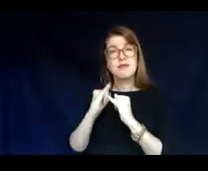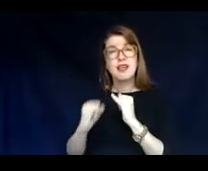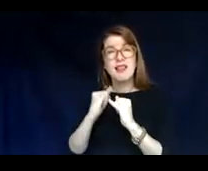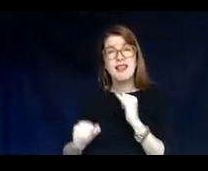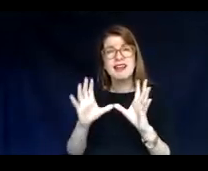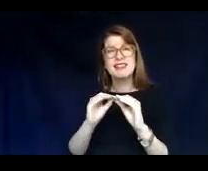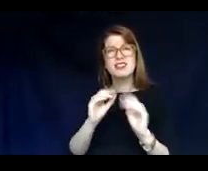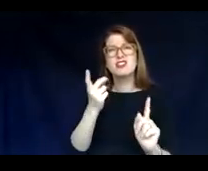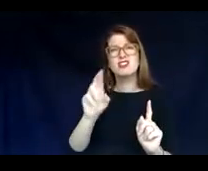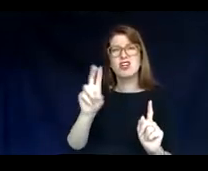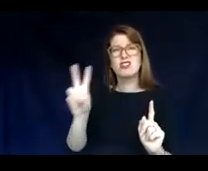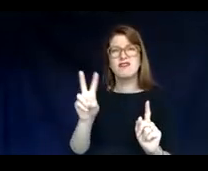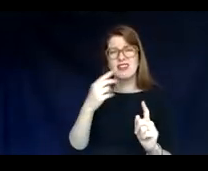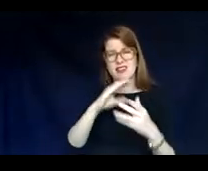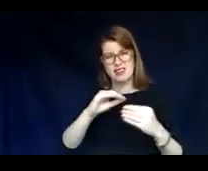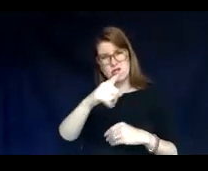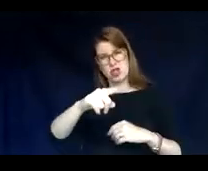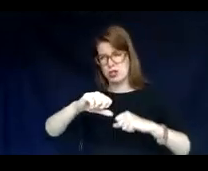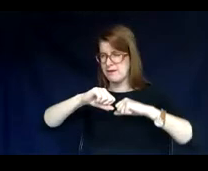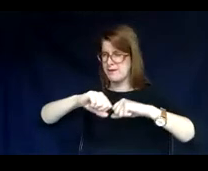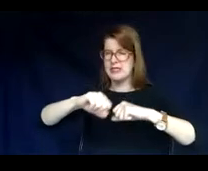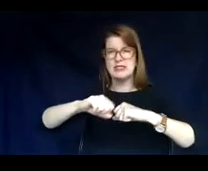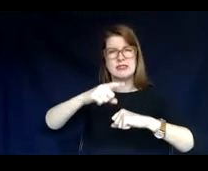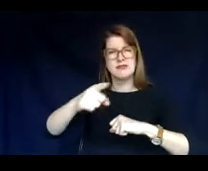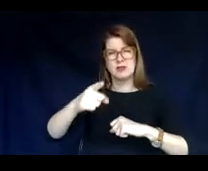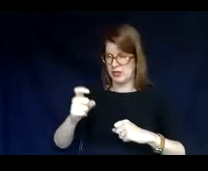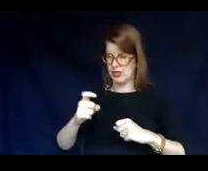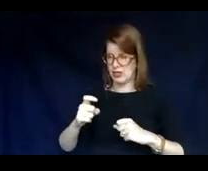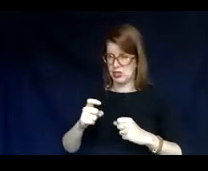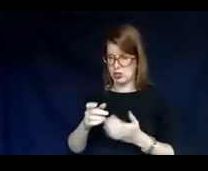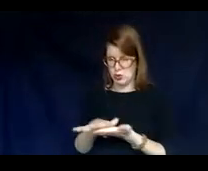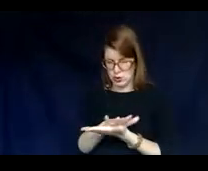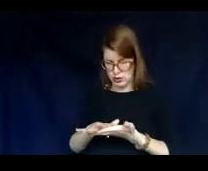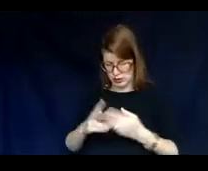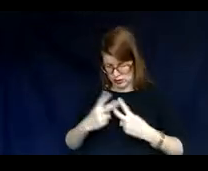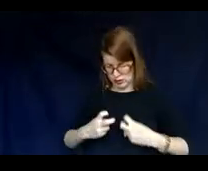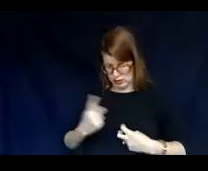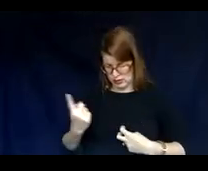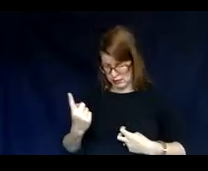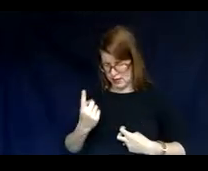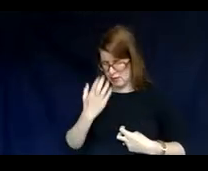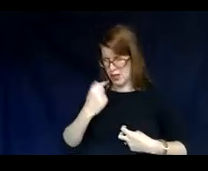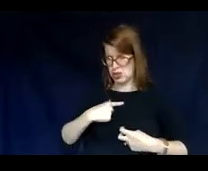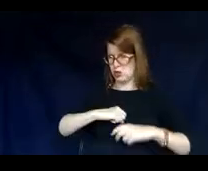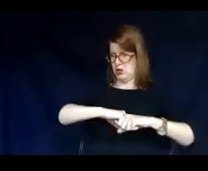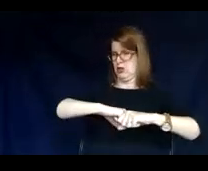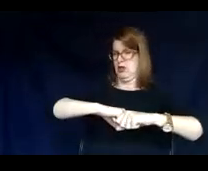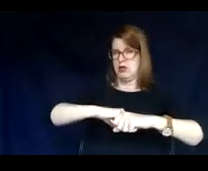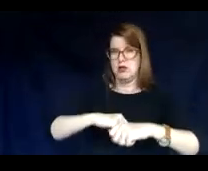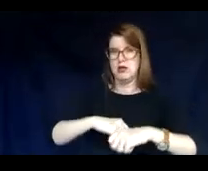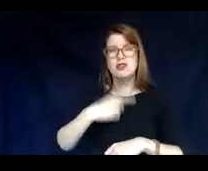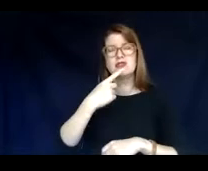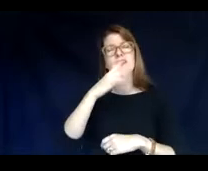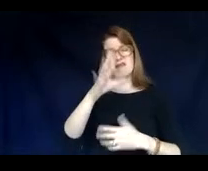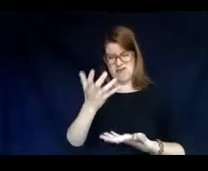Dr. B said that I was defensive and I needed to clear something inside of me where I could never let my guard down. She said you needed to bring it to